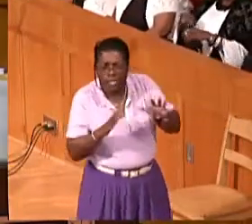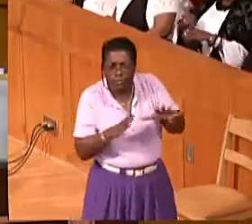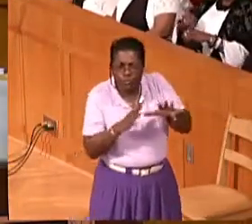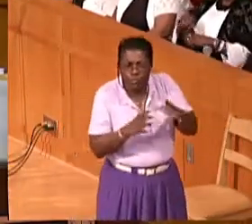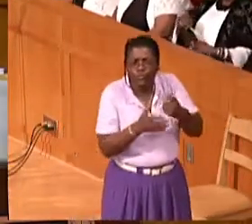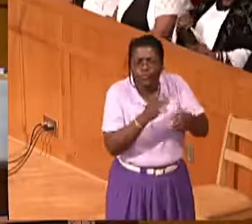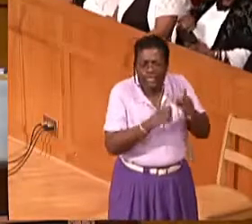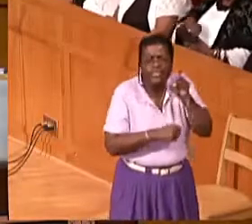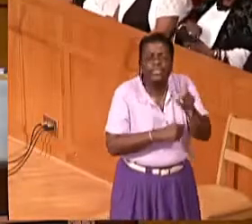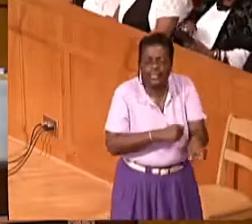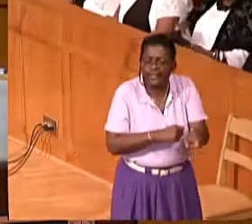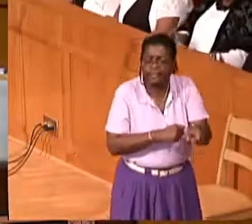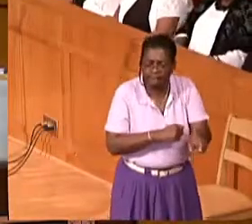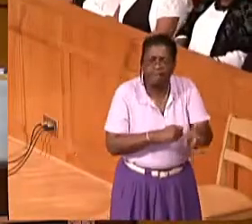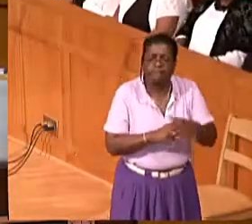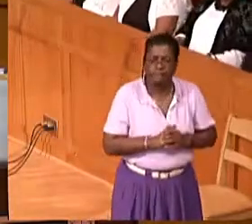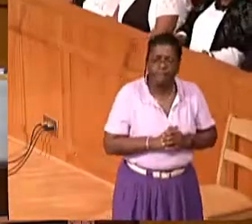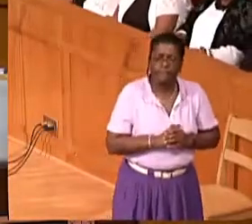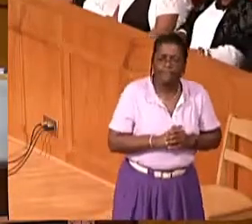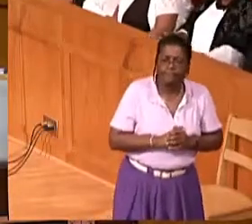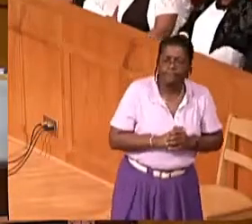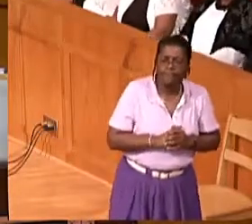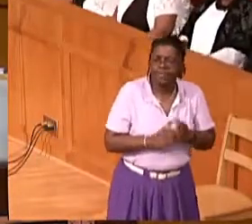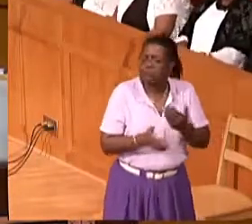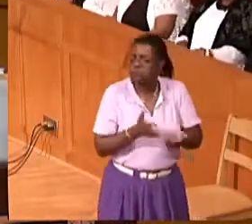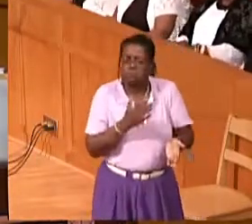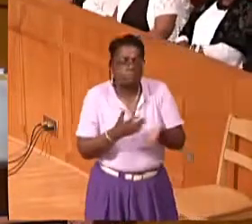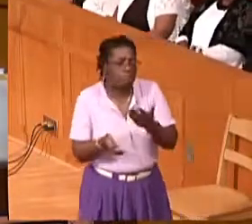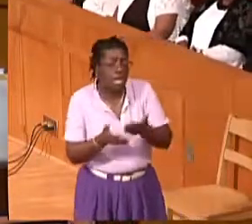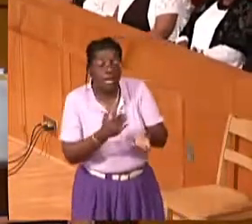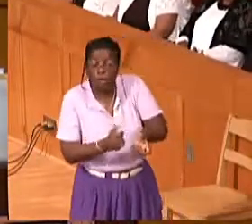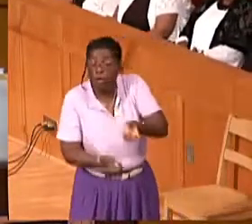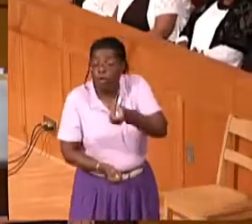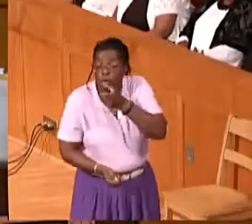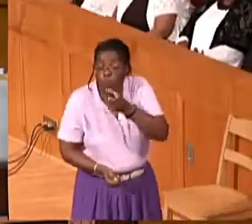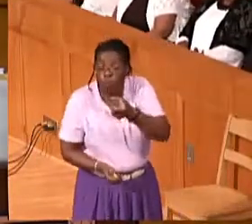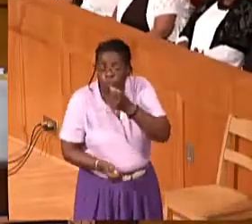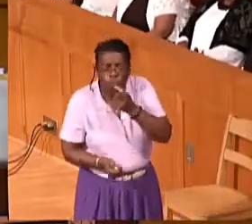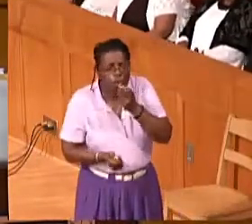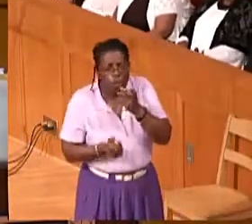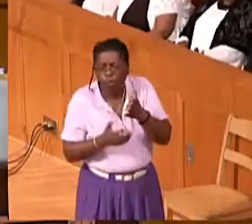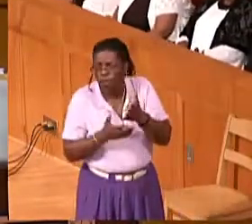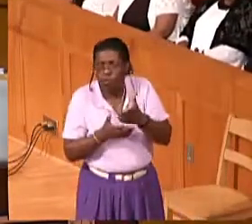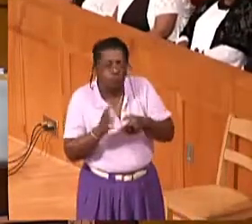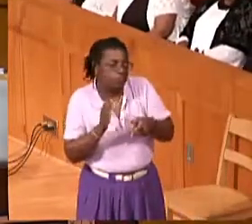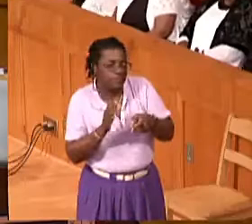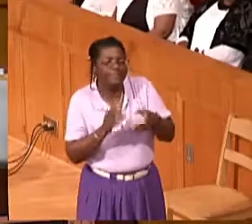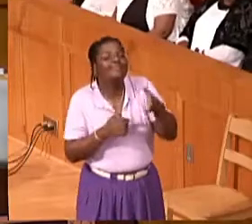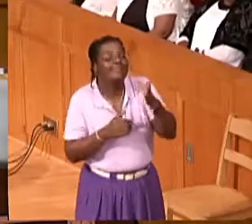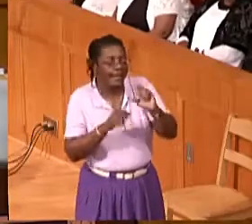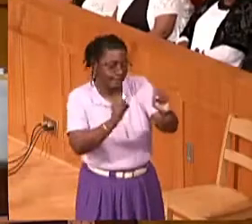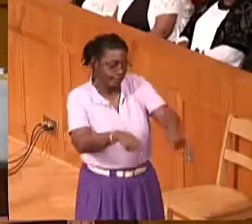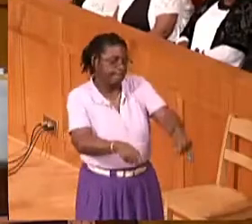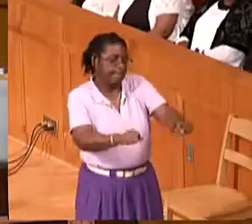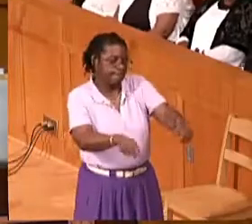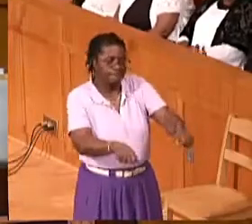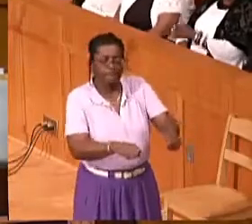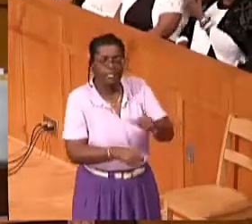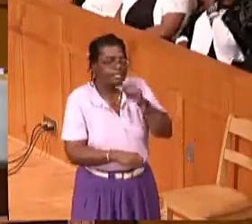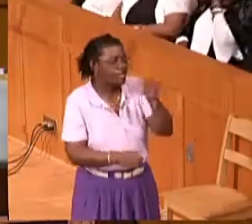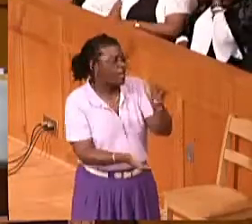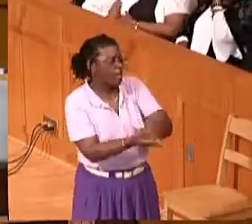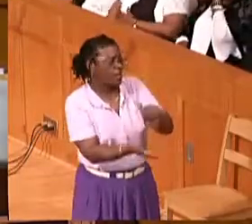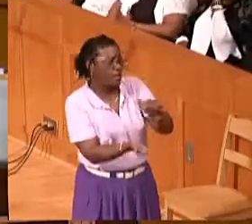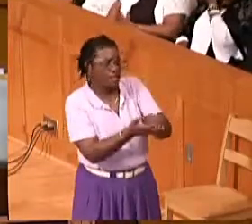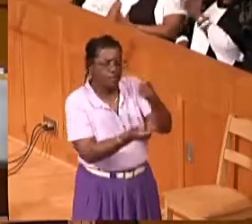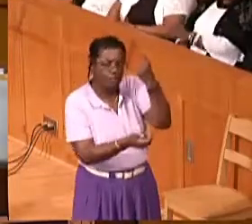wants, whenever he wants, to whomever he wants. You ever got a witness here? But he taught me in